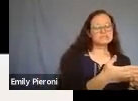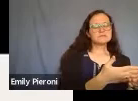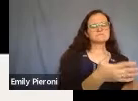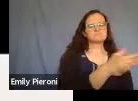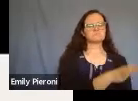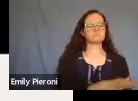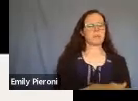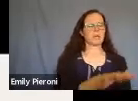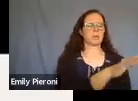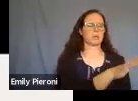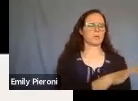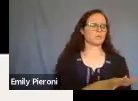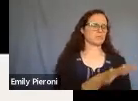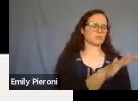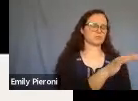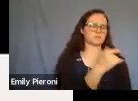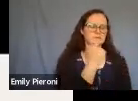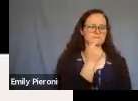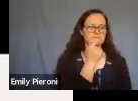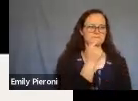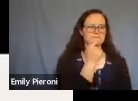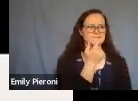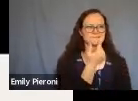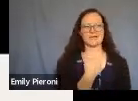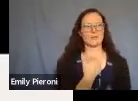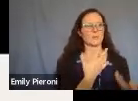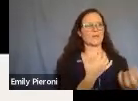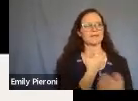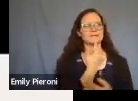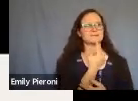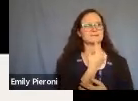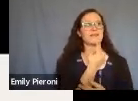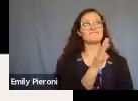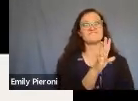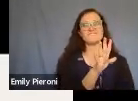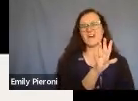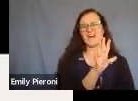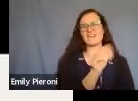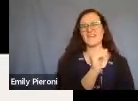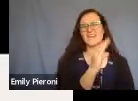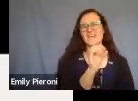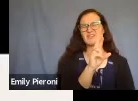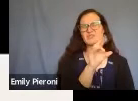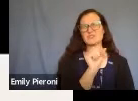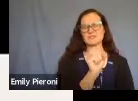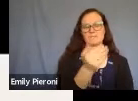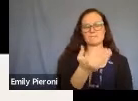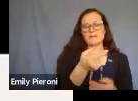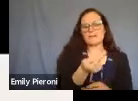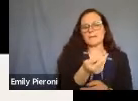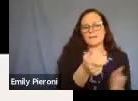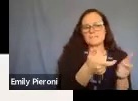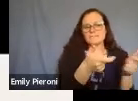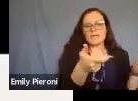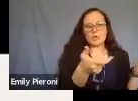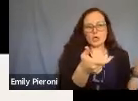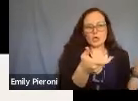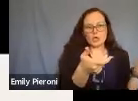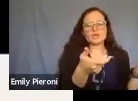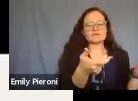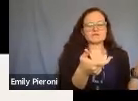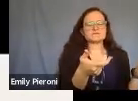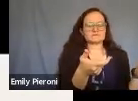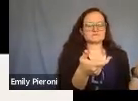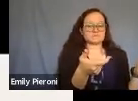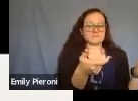approximately, I want to say it's approximately 5 acres. I think it might be just a little bit bigger than that. That is, we're working